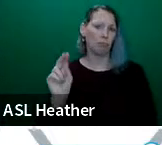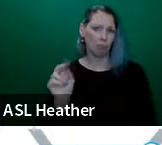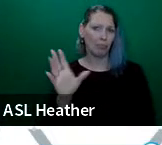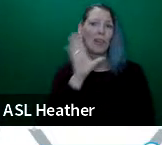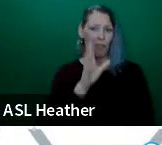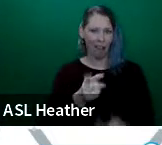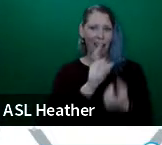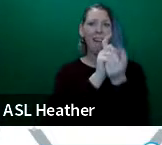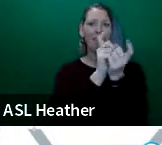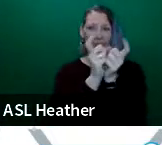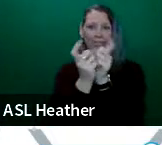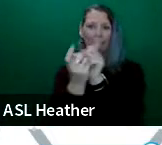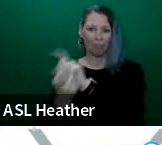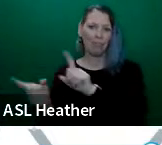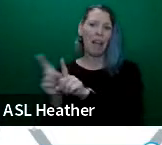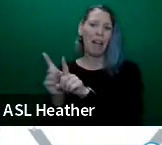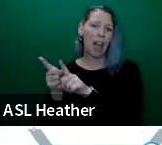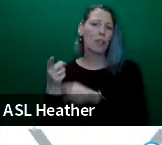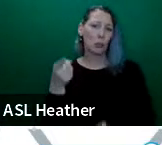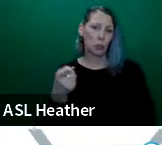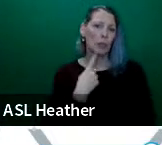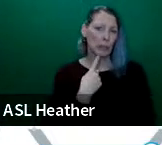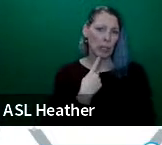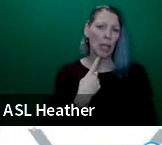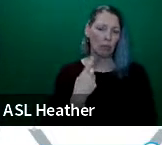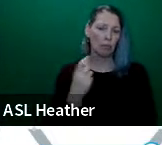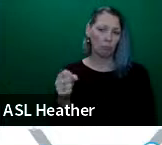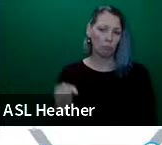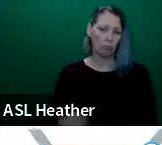make adjustments, as you're kind of hinting at.